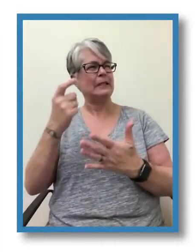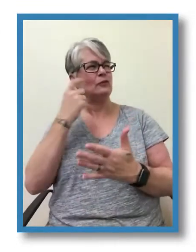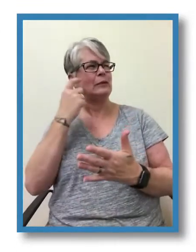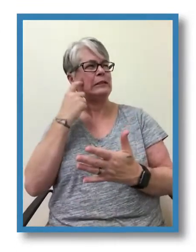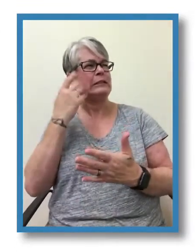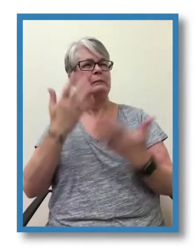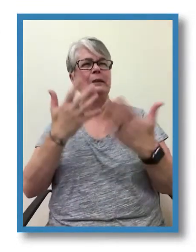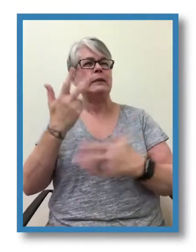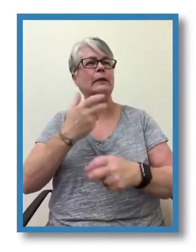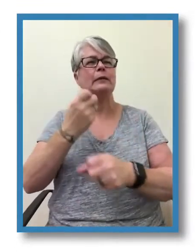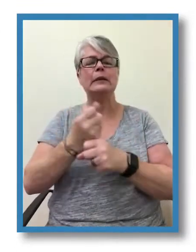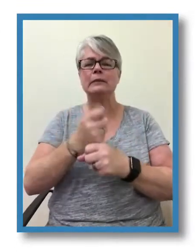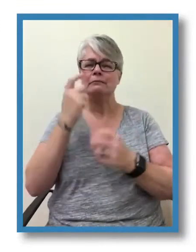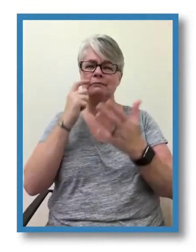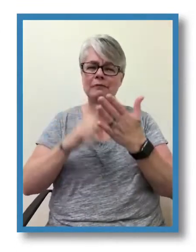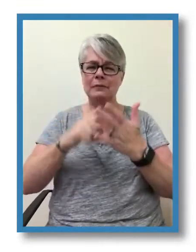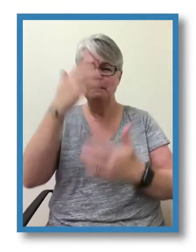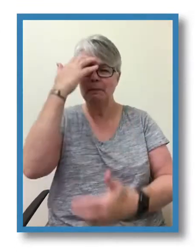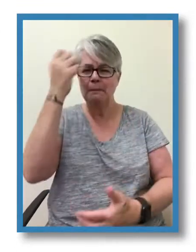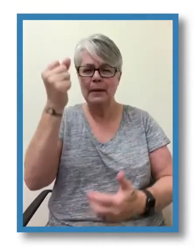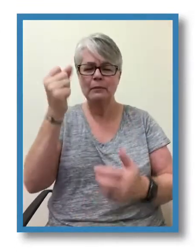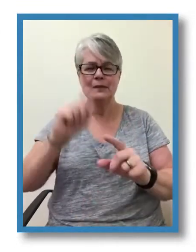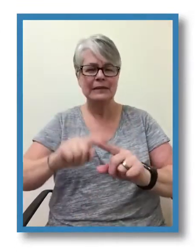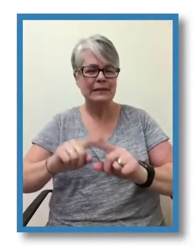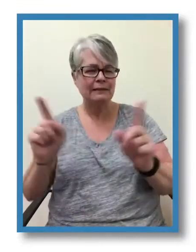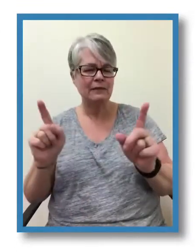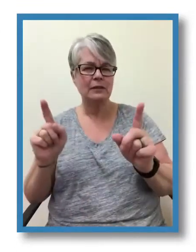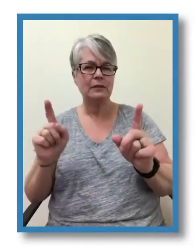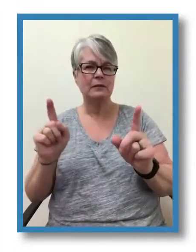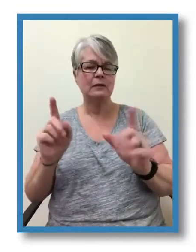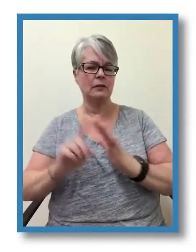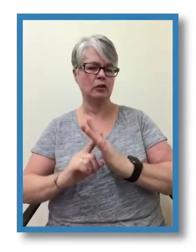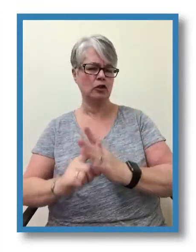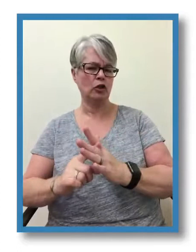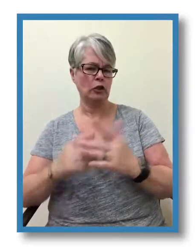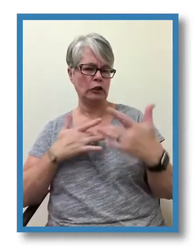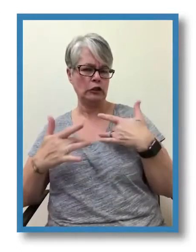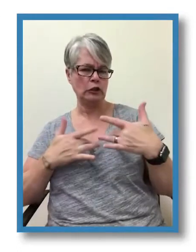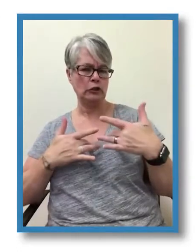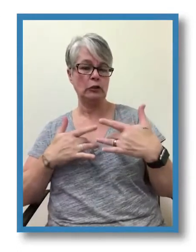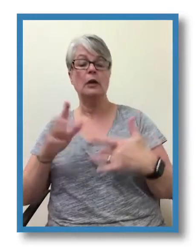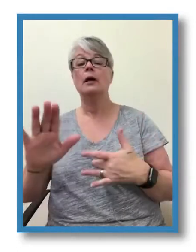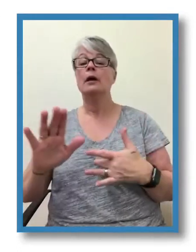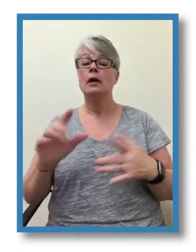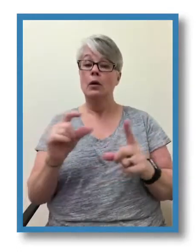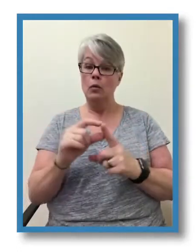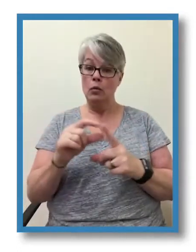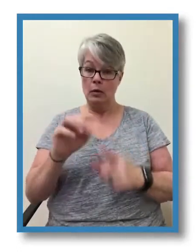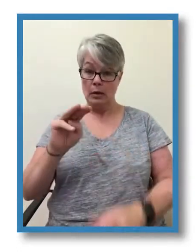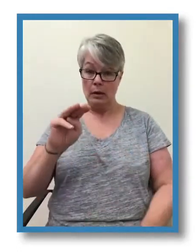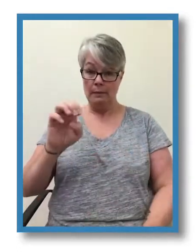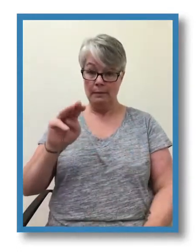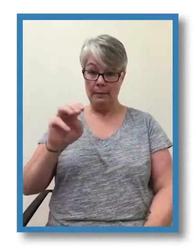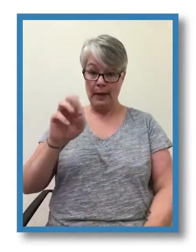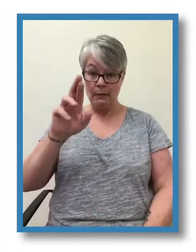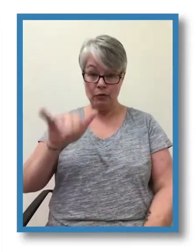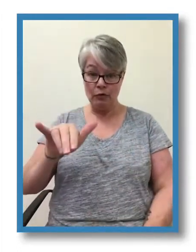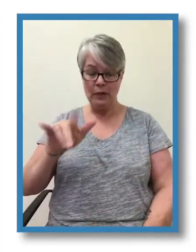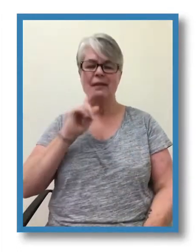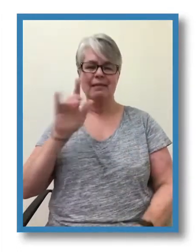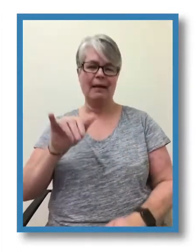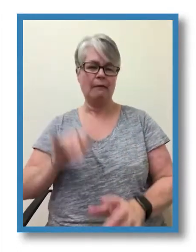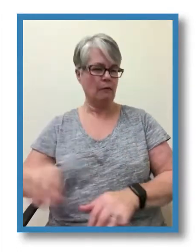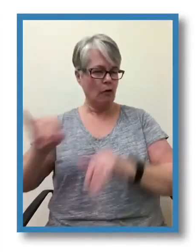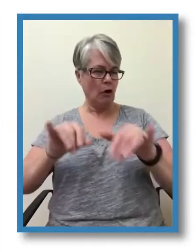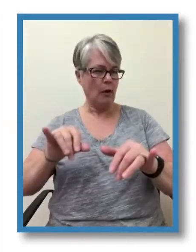be presenting because of language problems. They may be